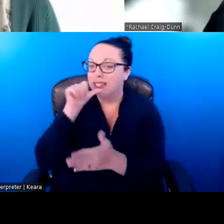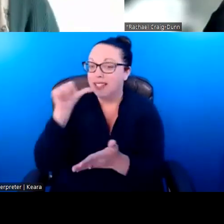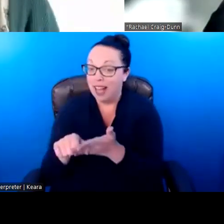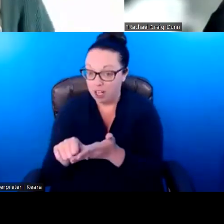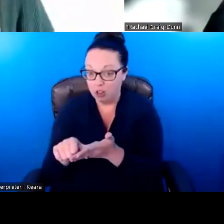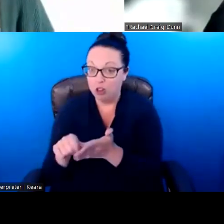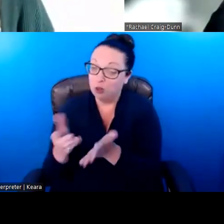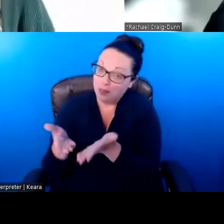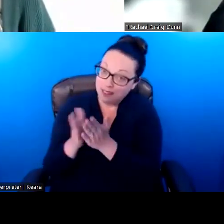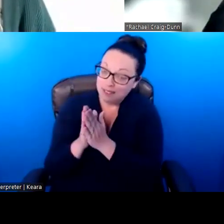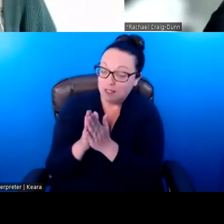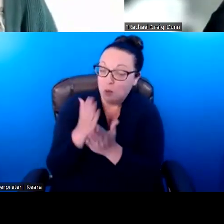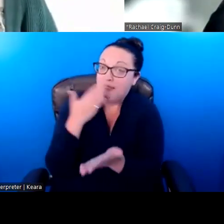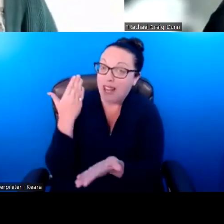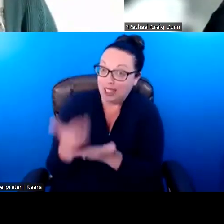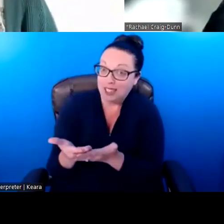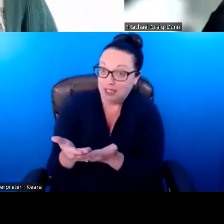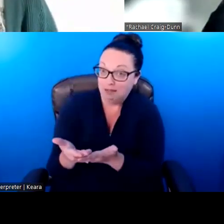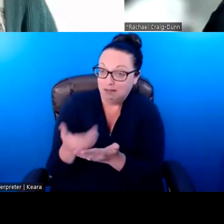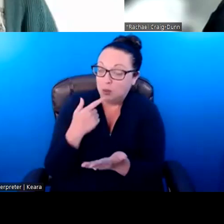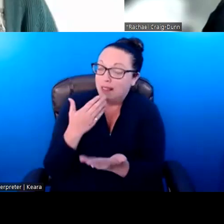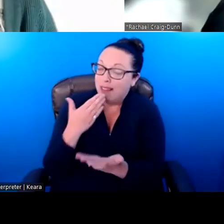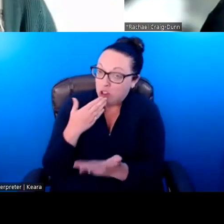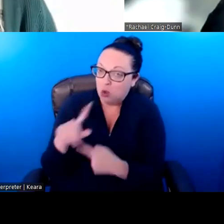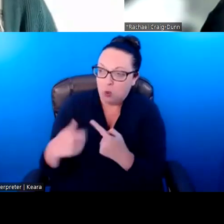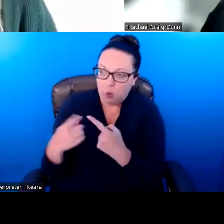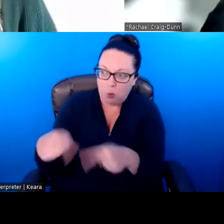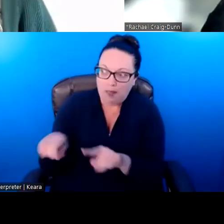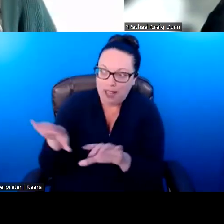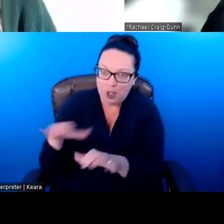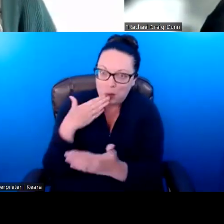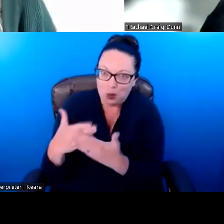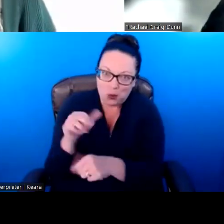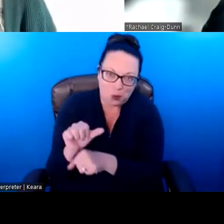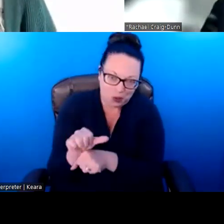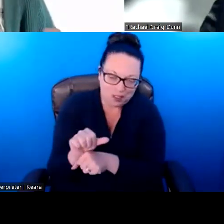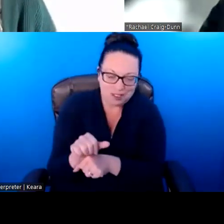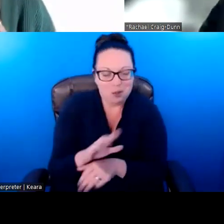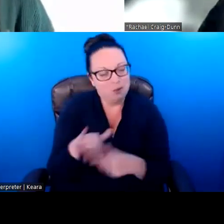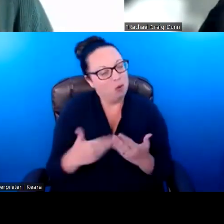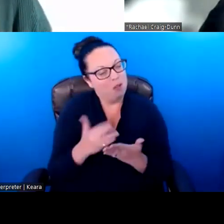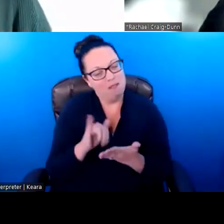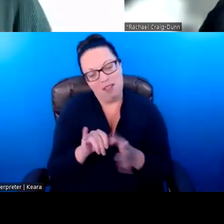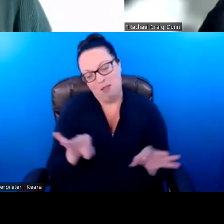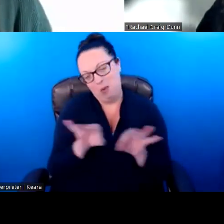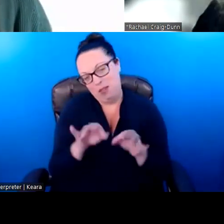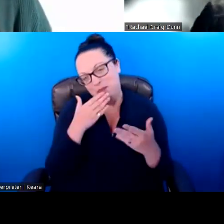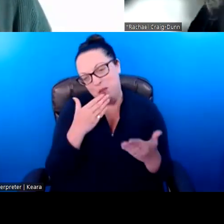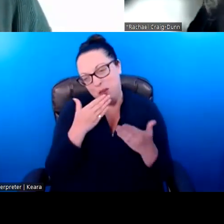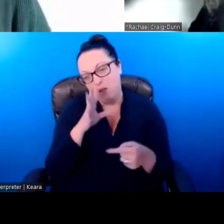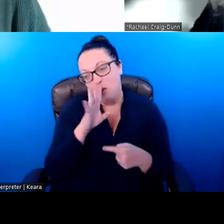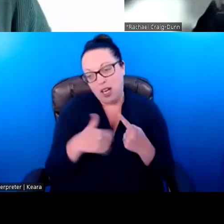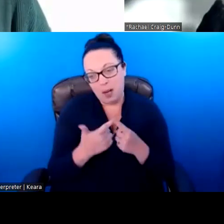when they do a good job. So all of that is so important. And thanks, Rachel and Mark, for talking about the